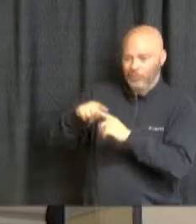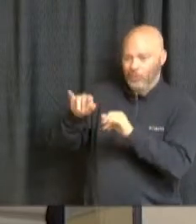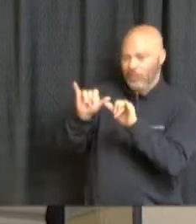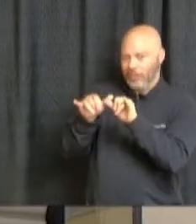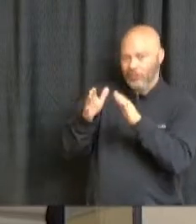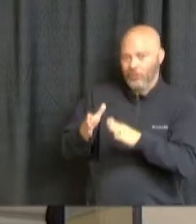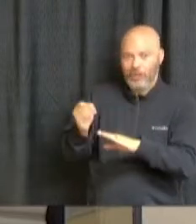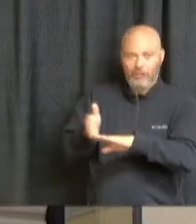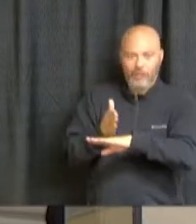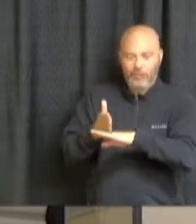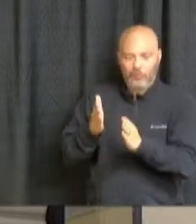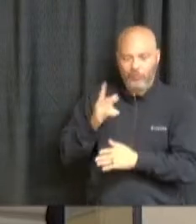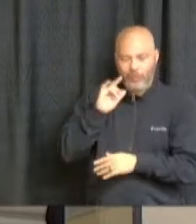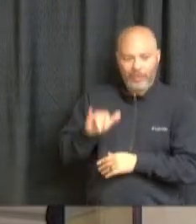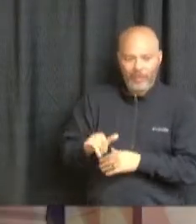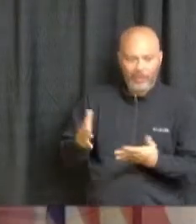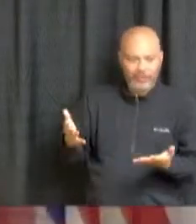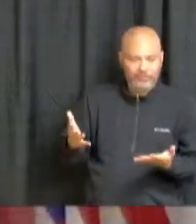and the developer.